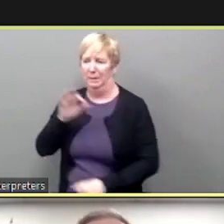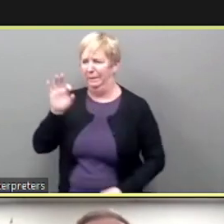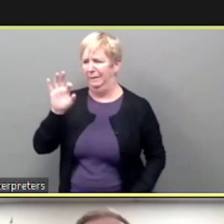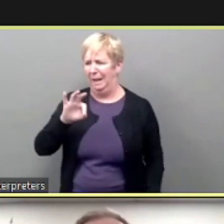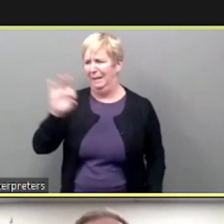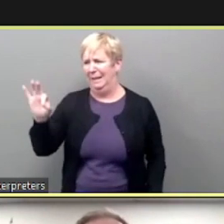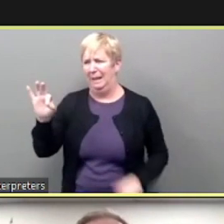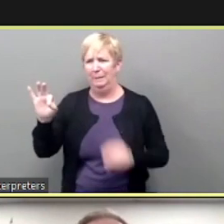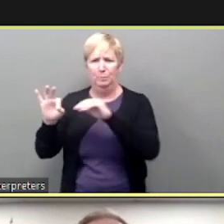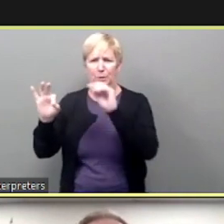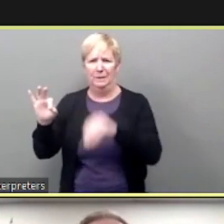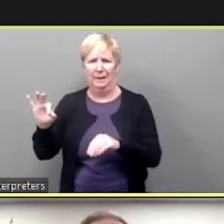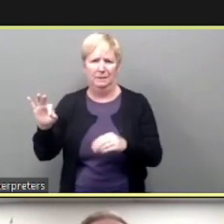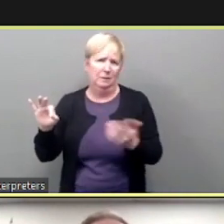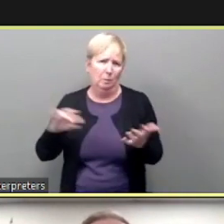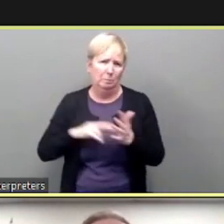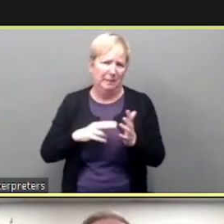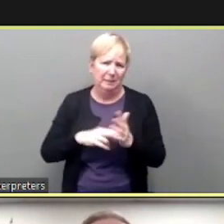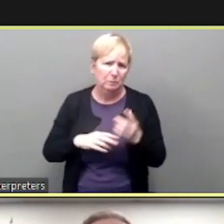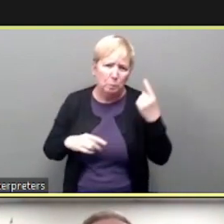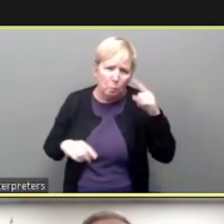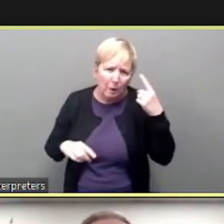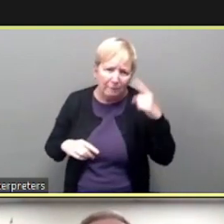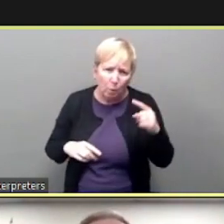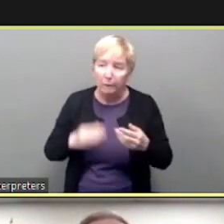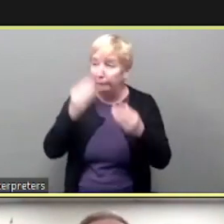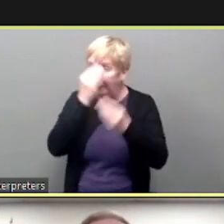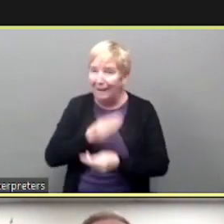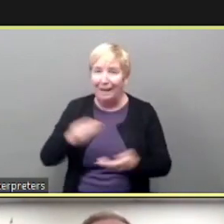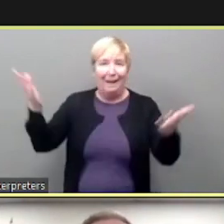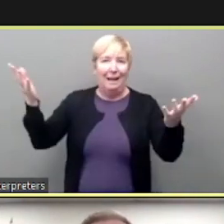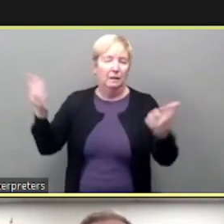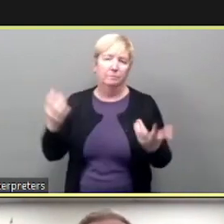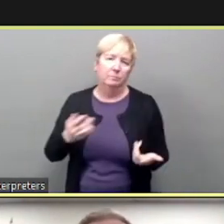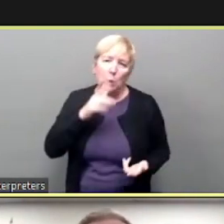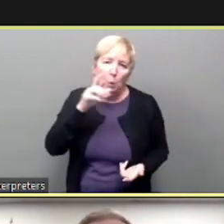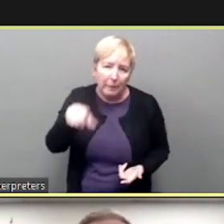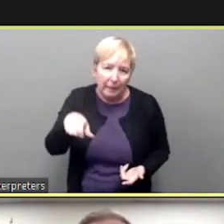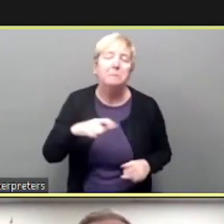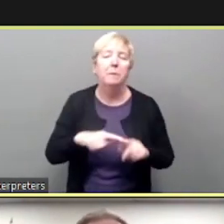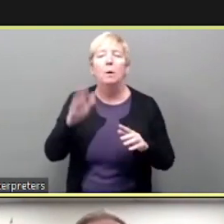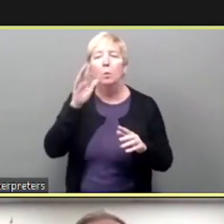99.4%. There's no need to do the weekly reporting, but we'll continue